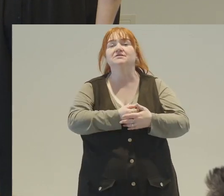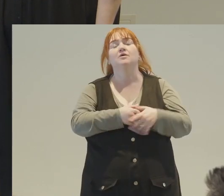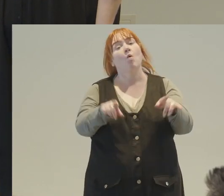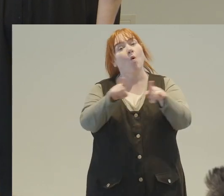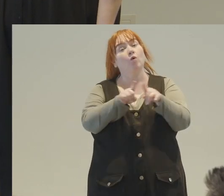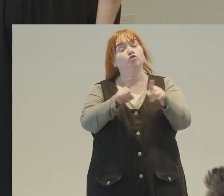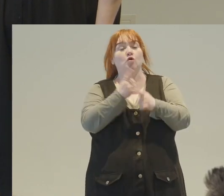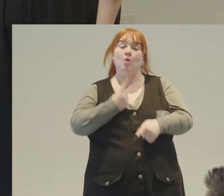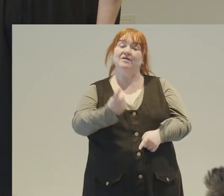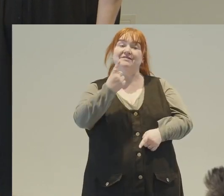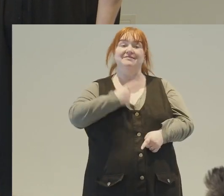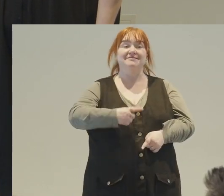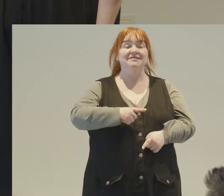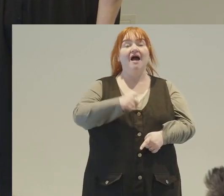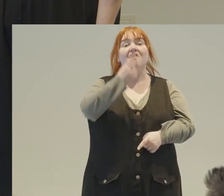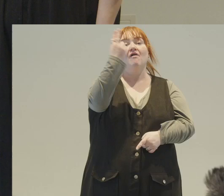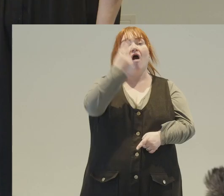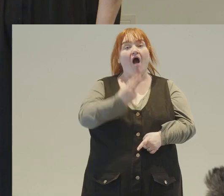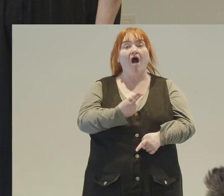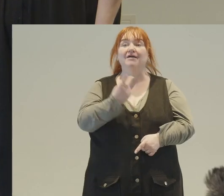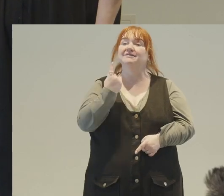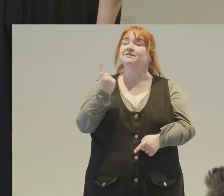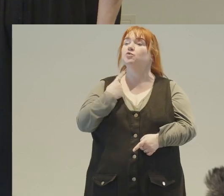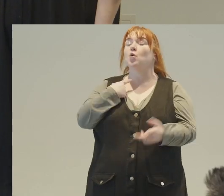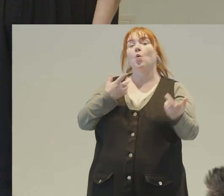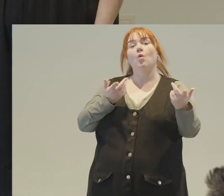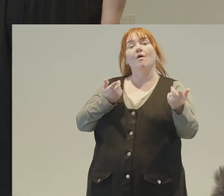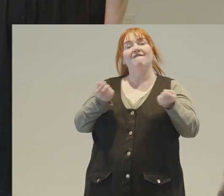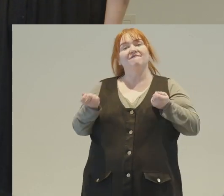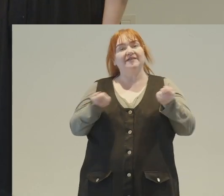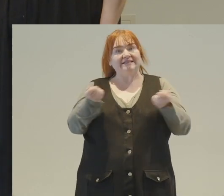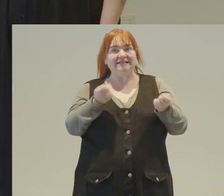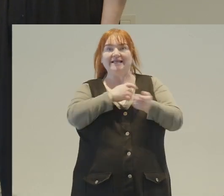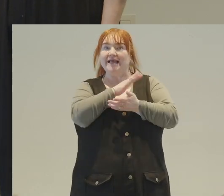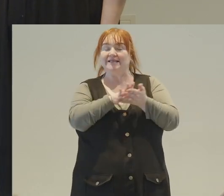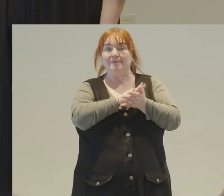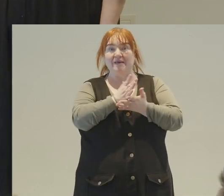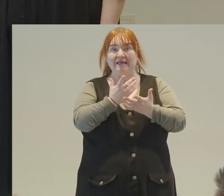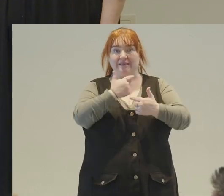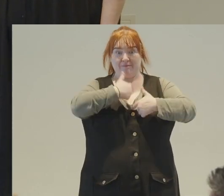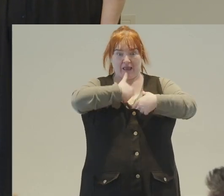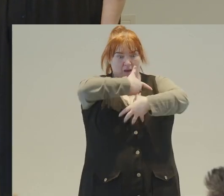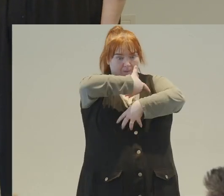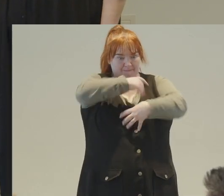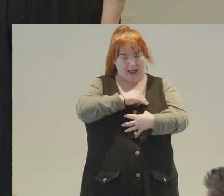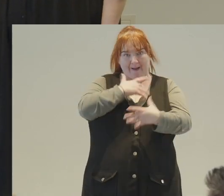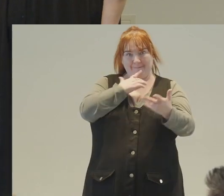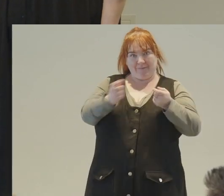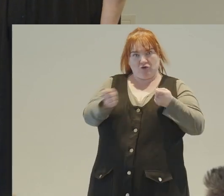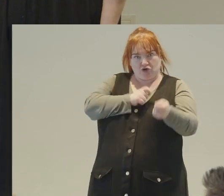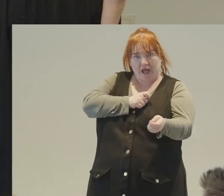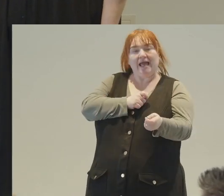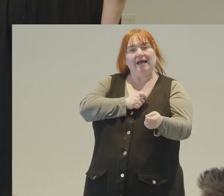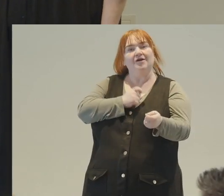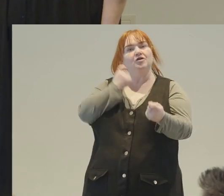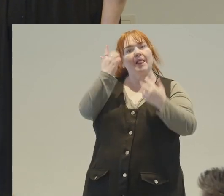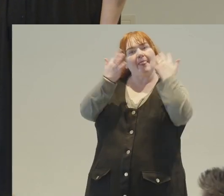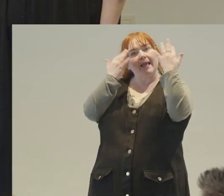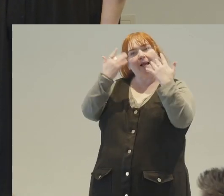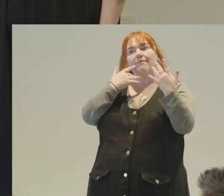who facilitates, it's really changed how I work, and it's made me think more about accessibility from lots of